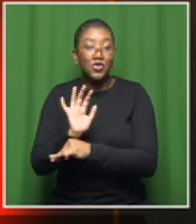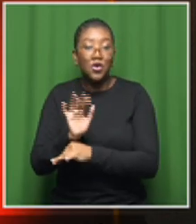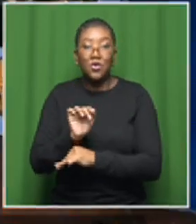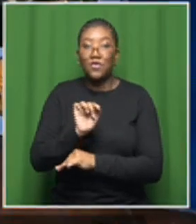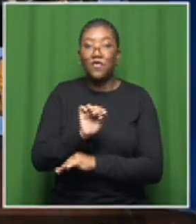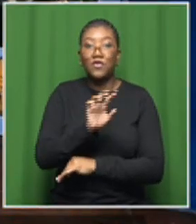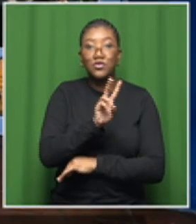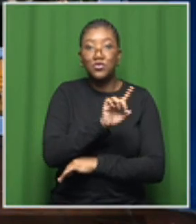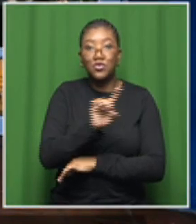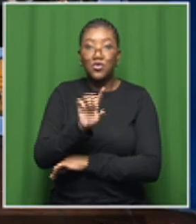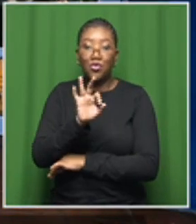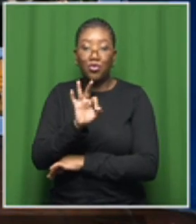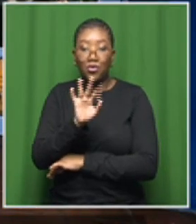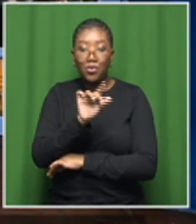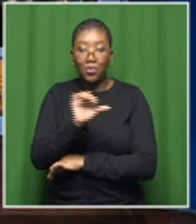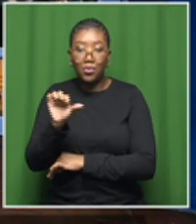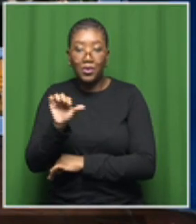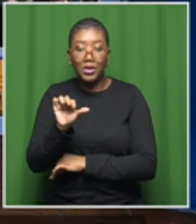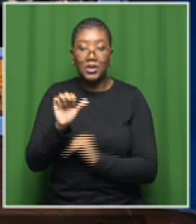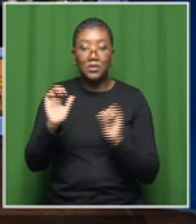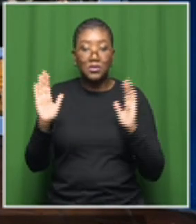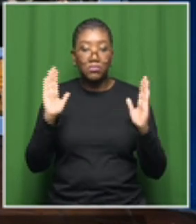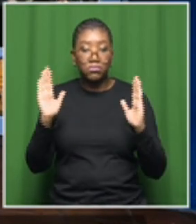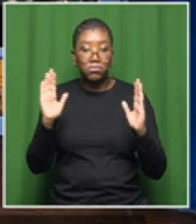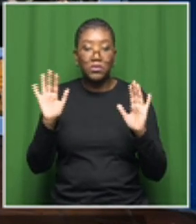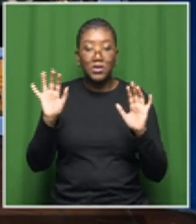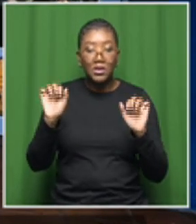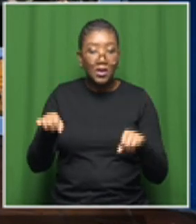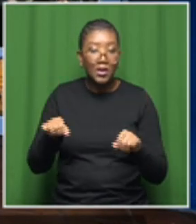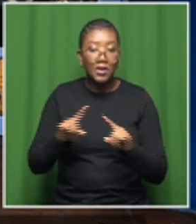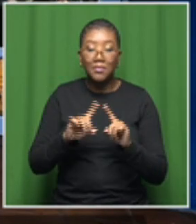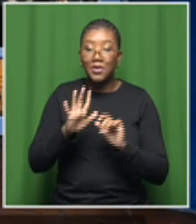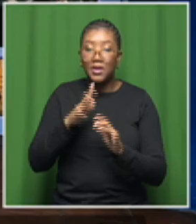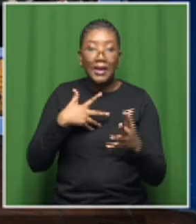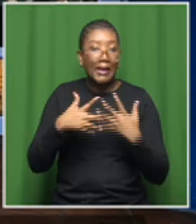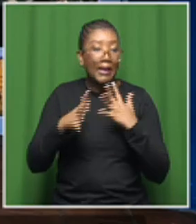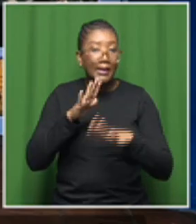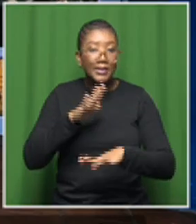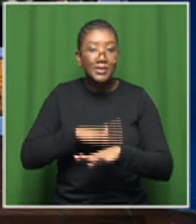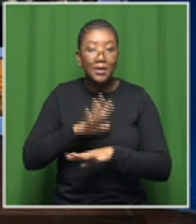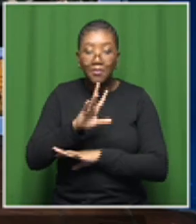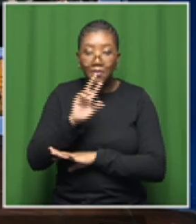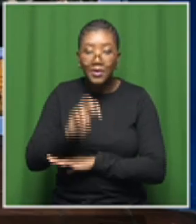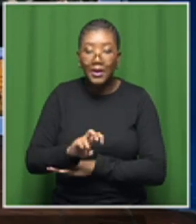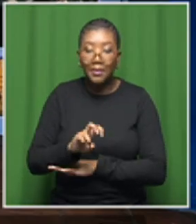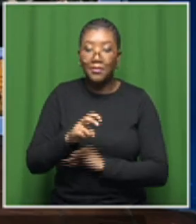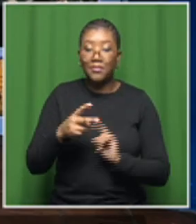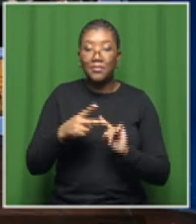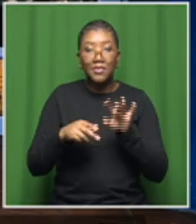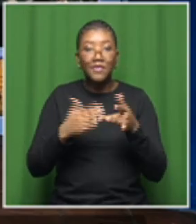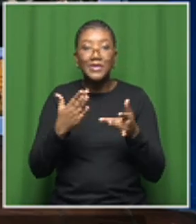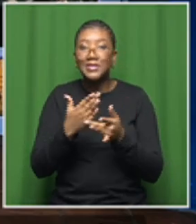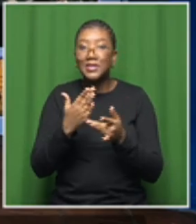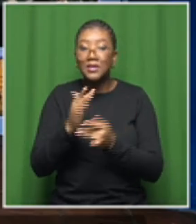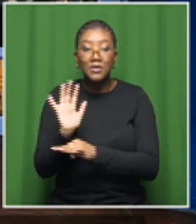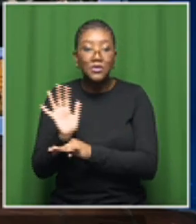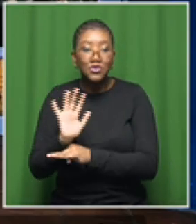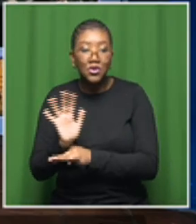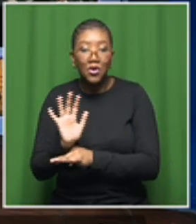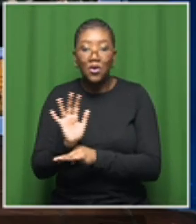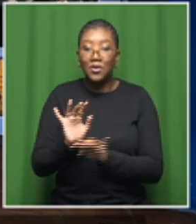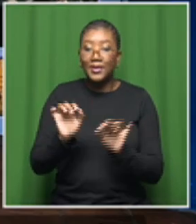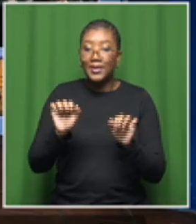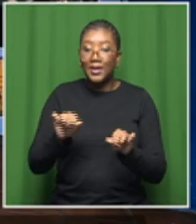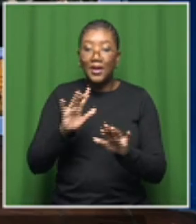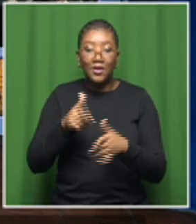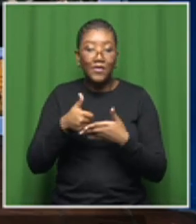where people don't need to commit to that length of time. They can come in, as technical for shows here and there. They can come in as front of